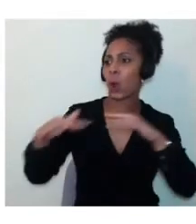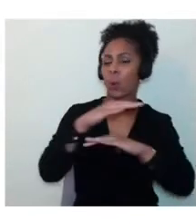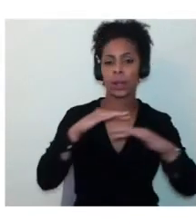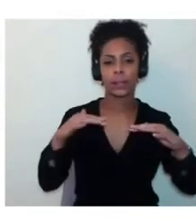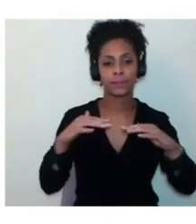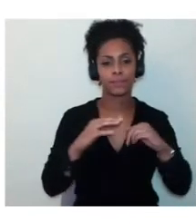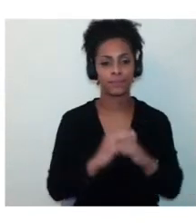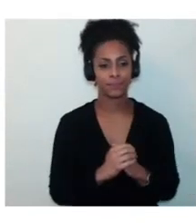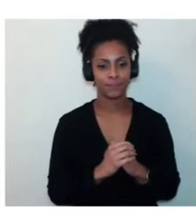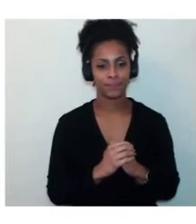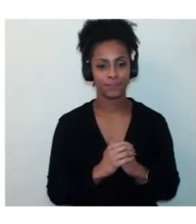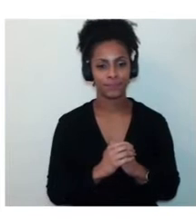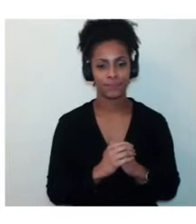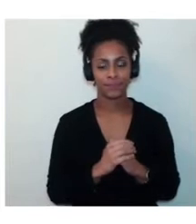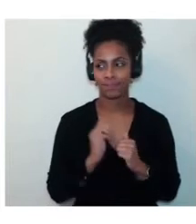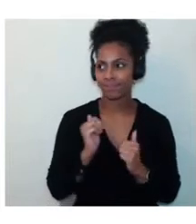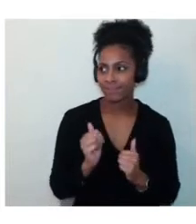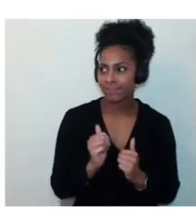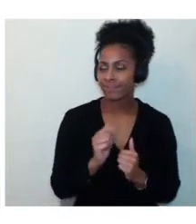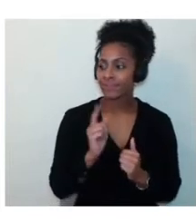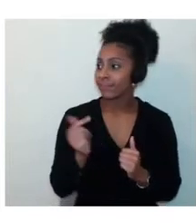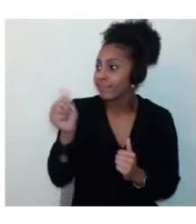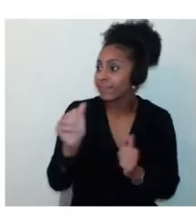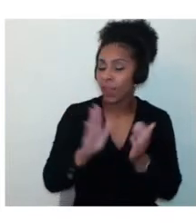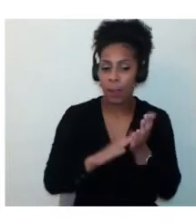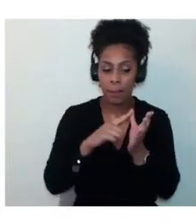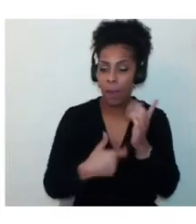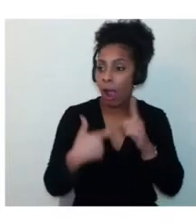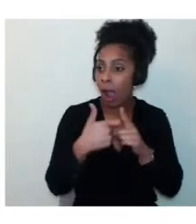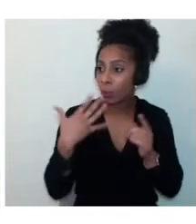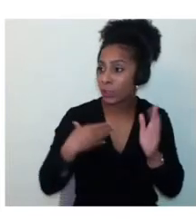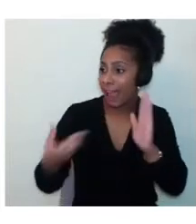you. Anything you can add here?